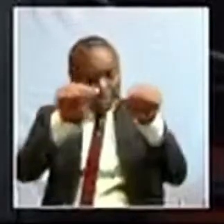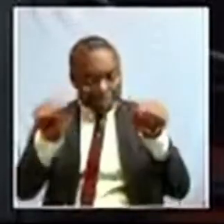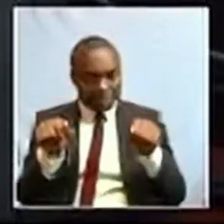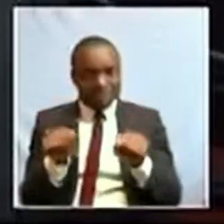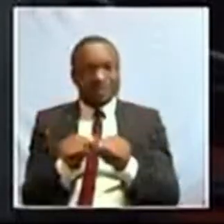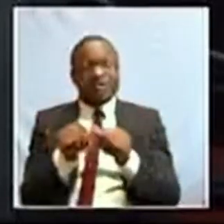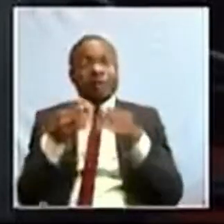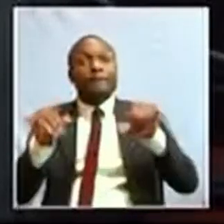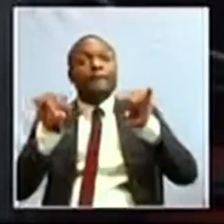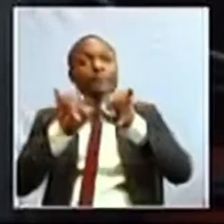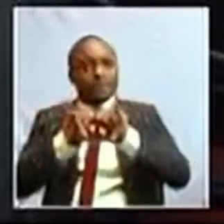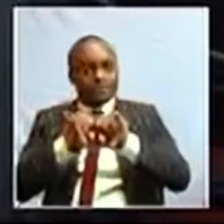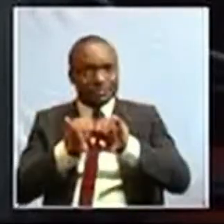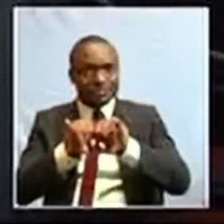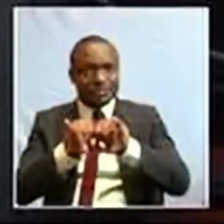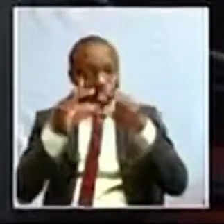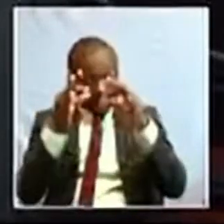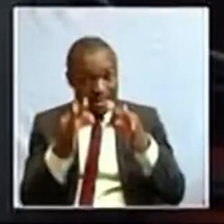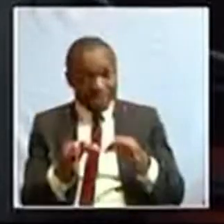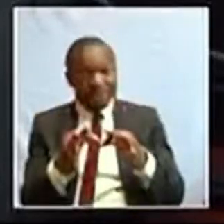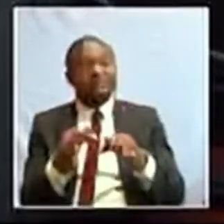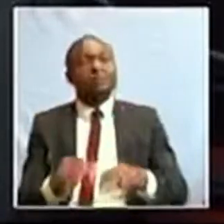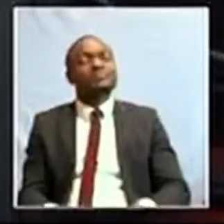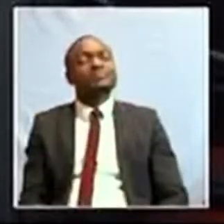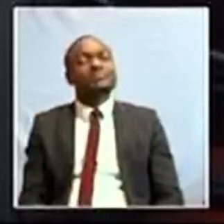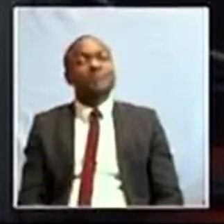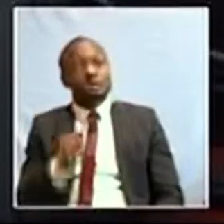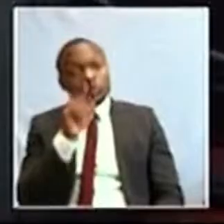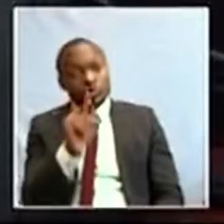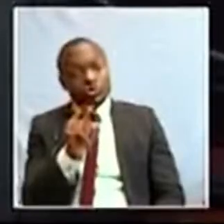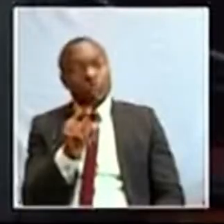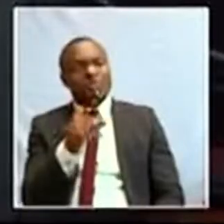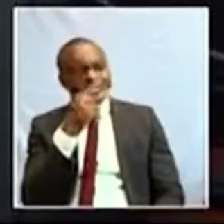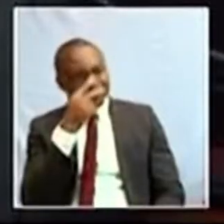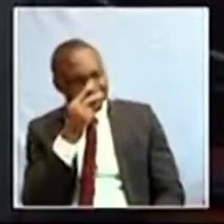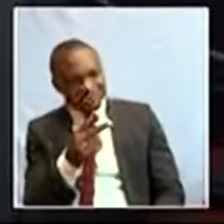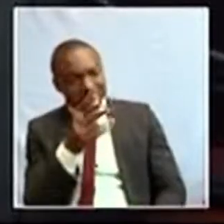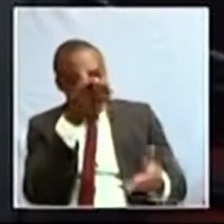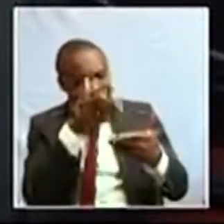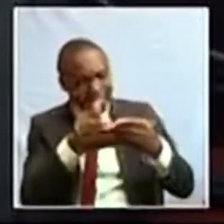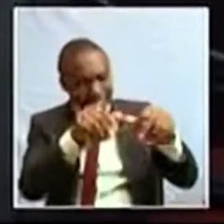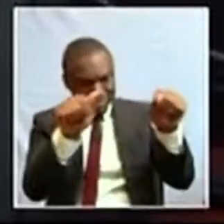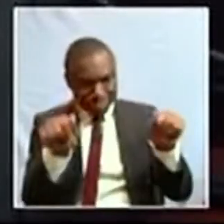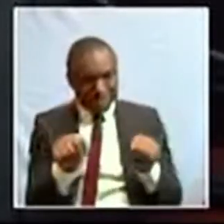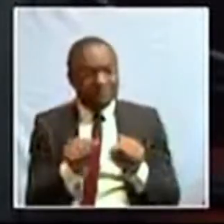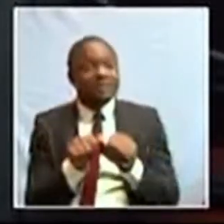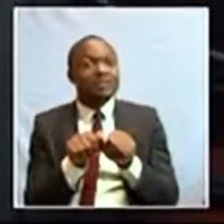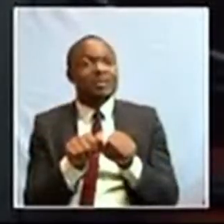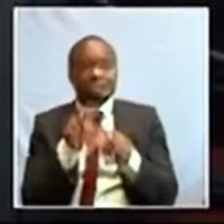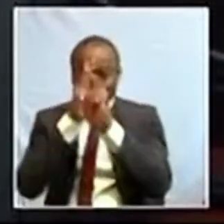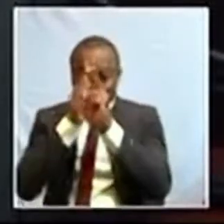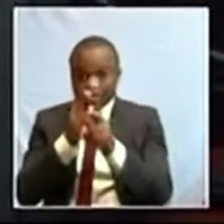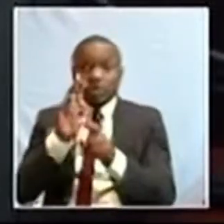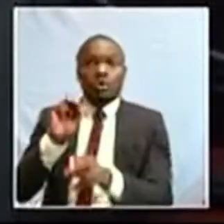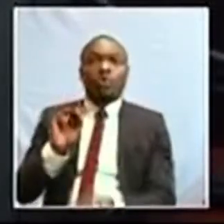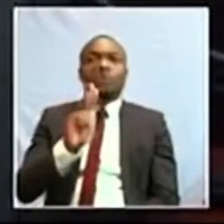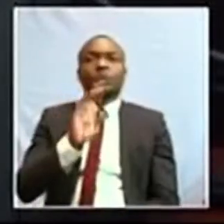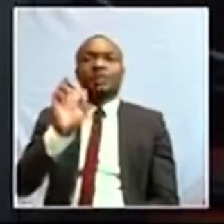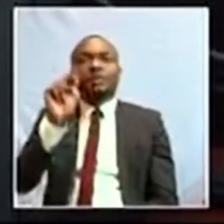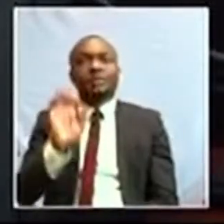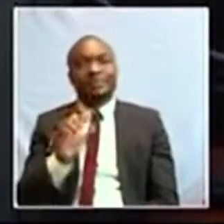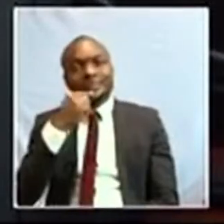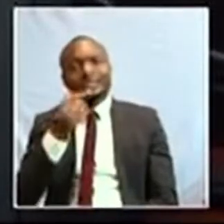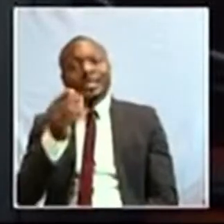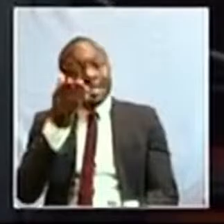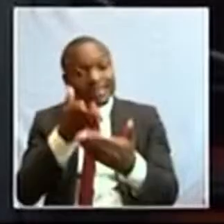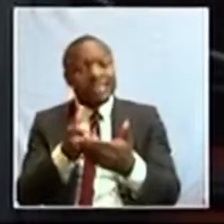of importance. If at all you have been looking at these areas, just like Honorable Mwene is saying, these are